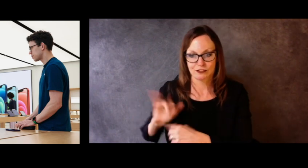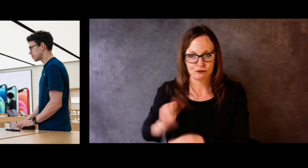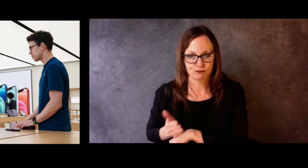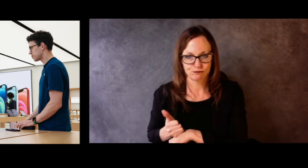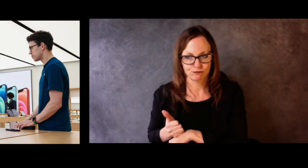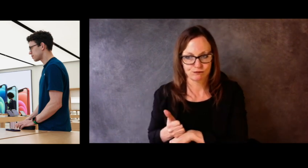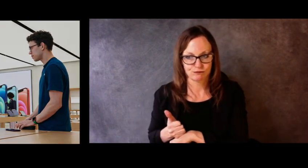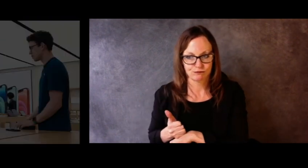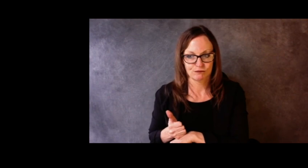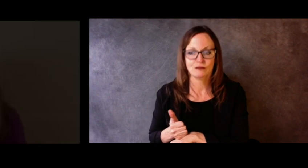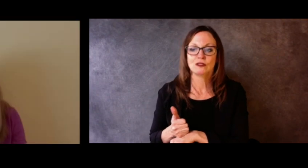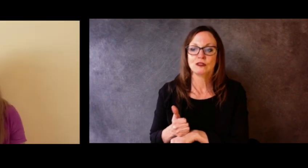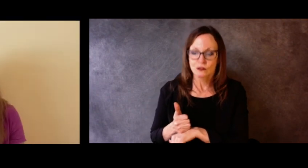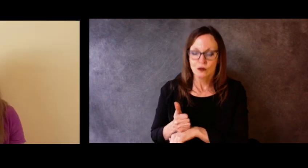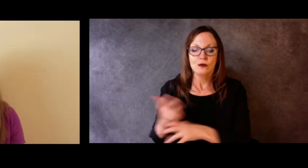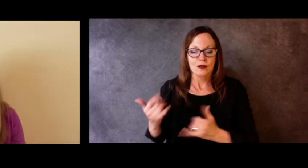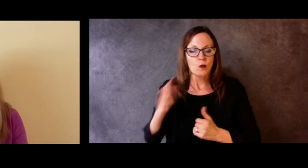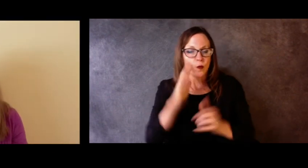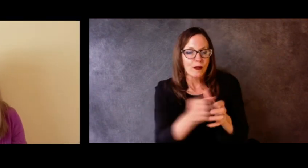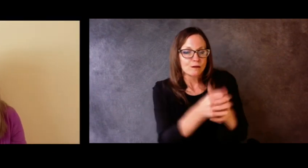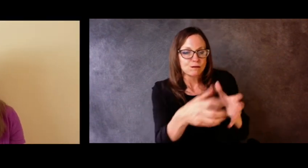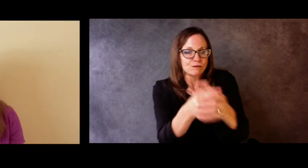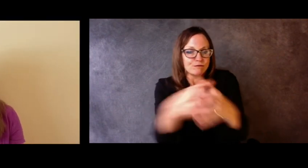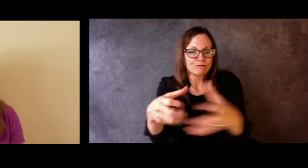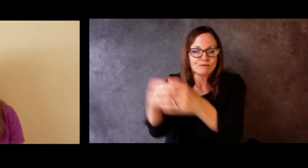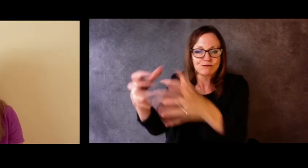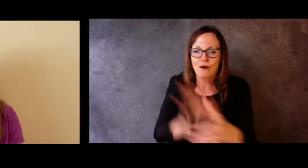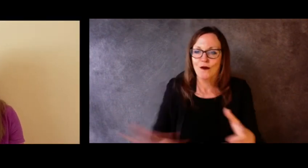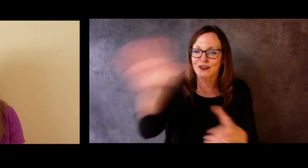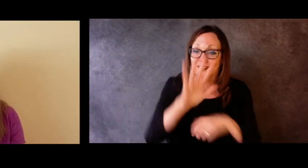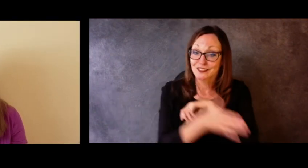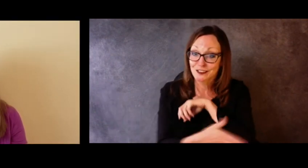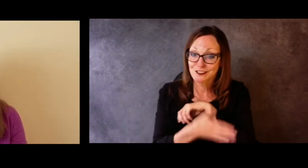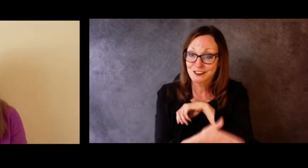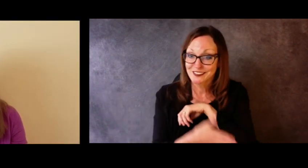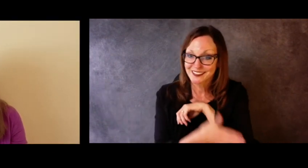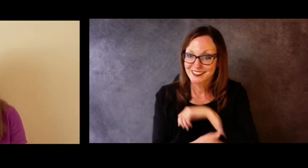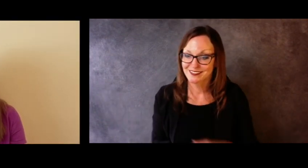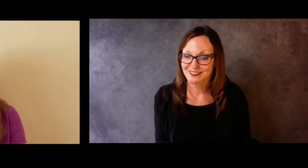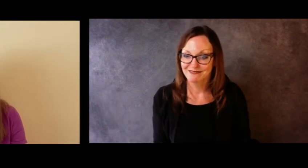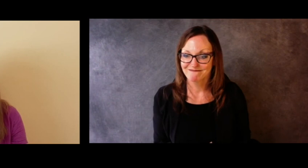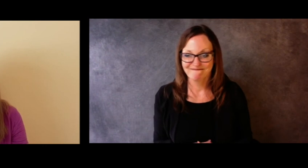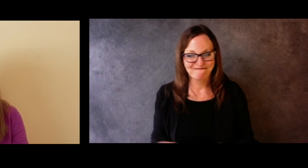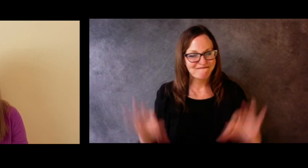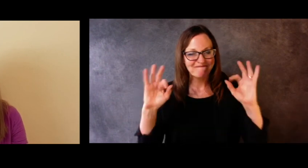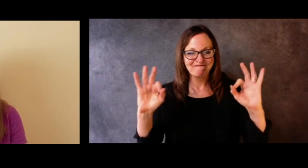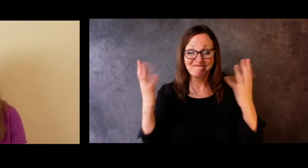additional countries in the future. So that's it for our session today. Thank you all for taking the time to learn more